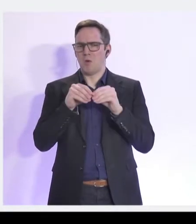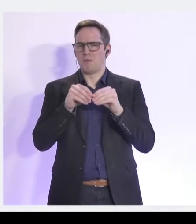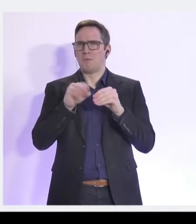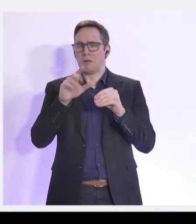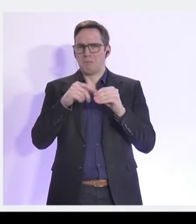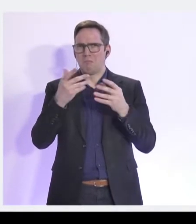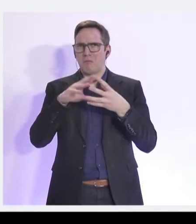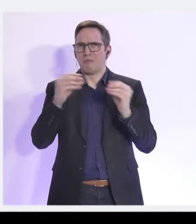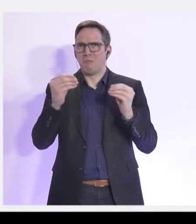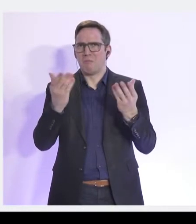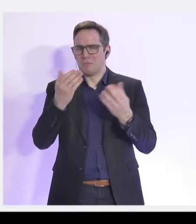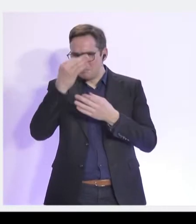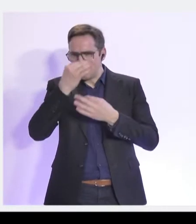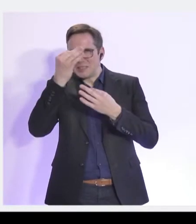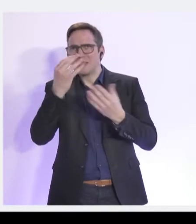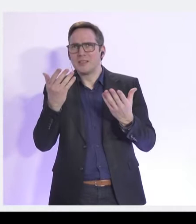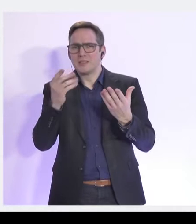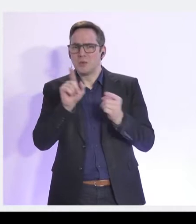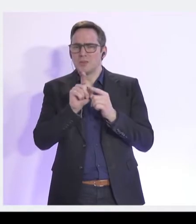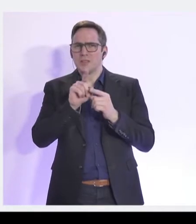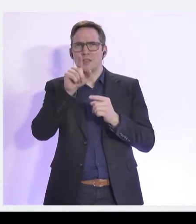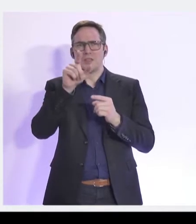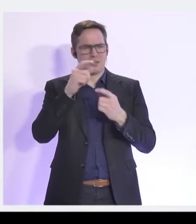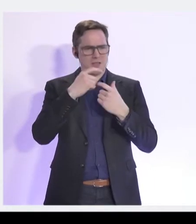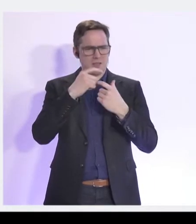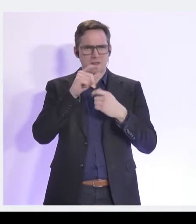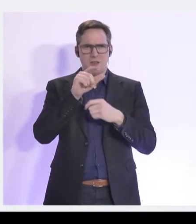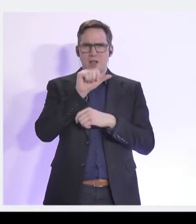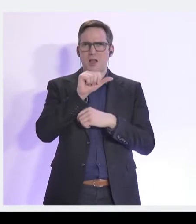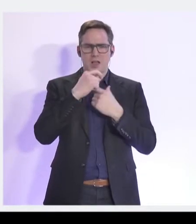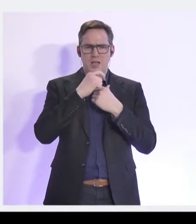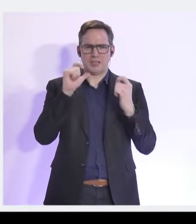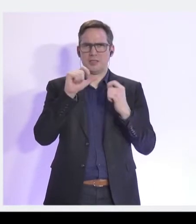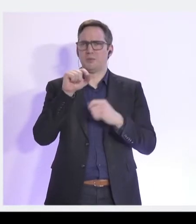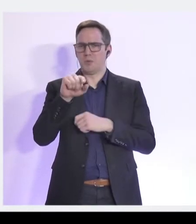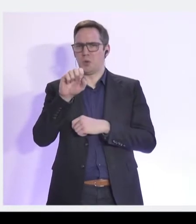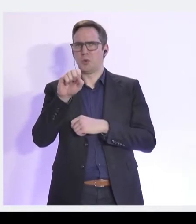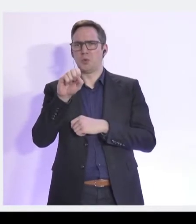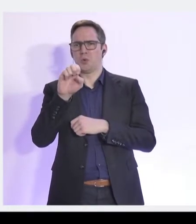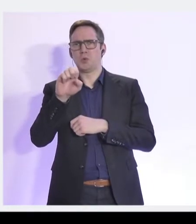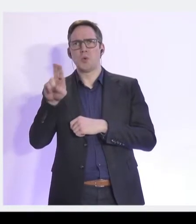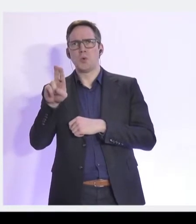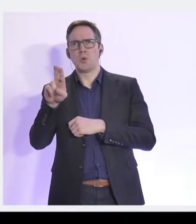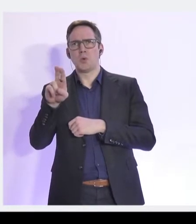actually come into being? And Accessibility Europe, are these two different